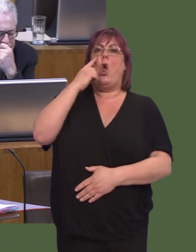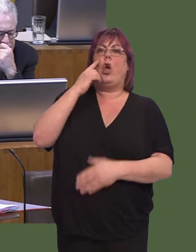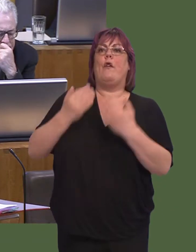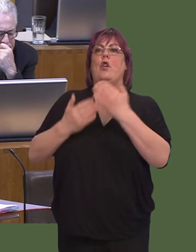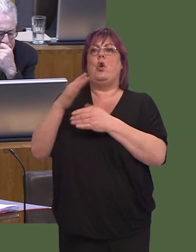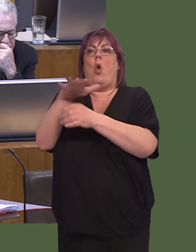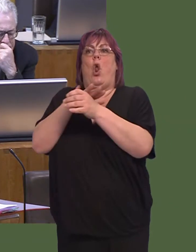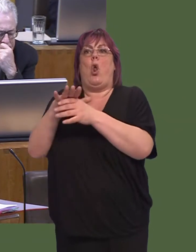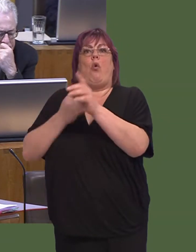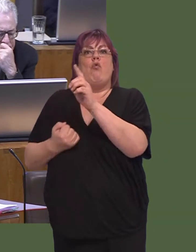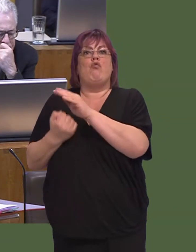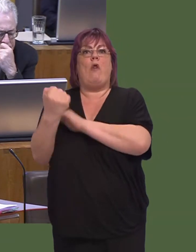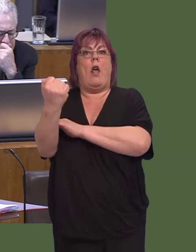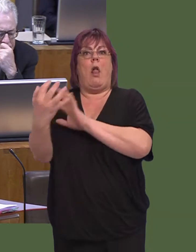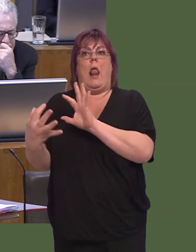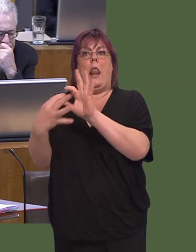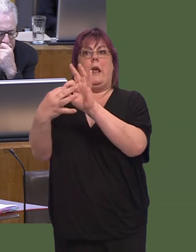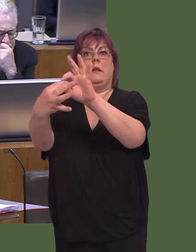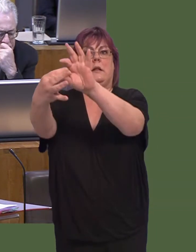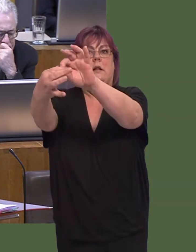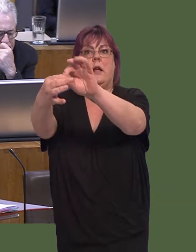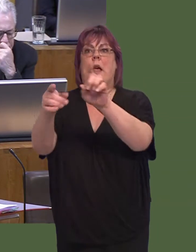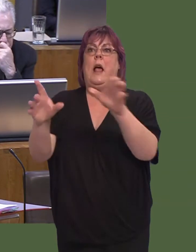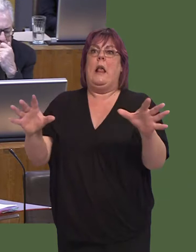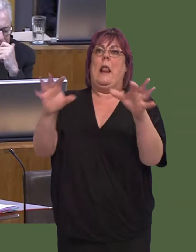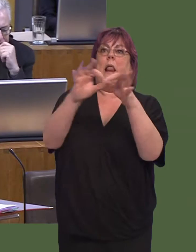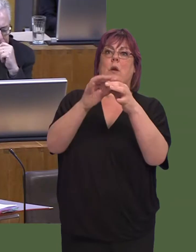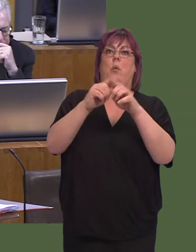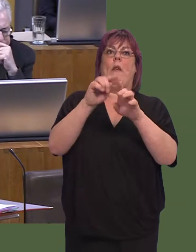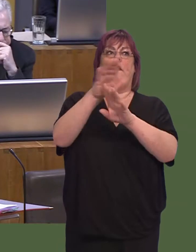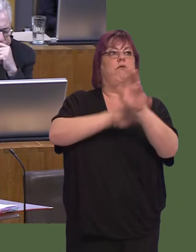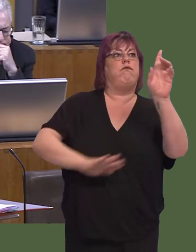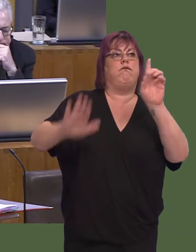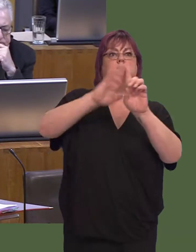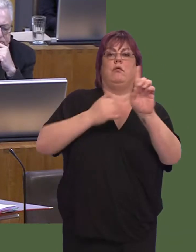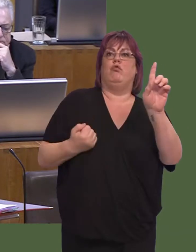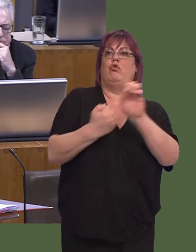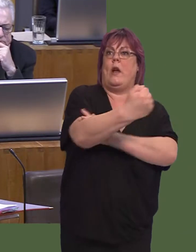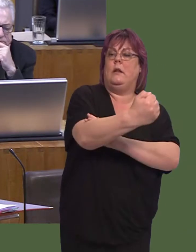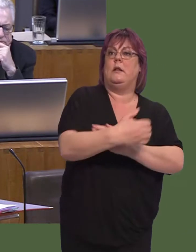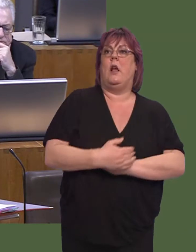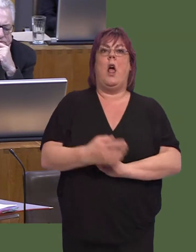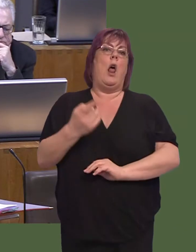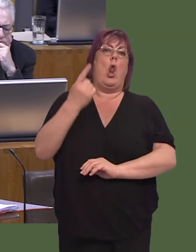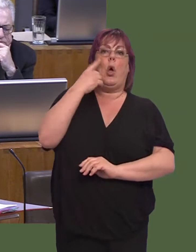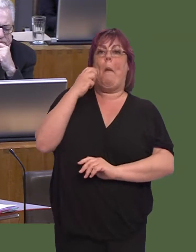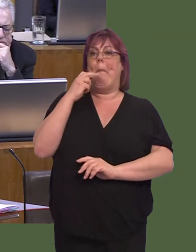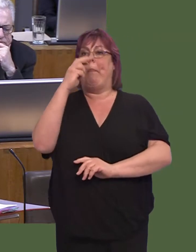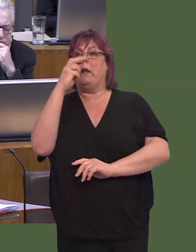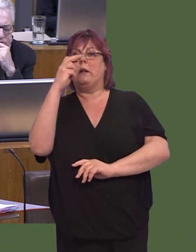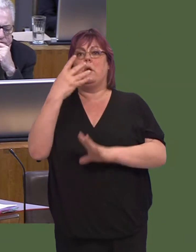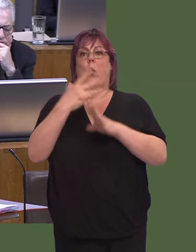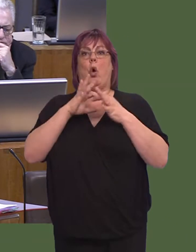new light rail links, particularly where there are existing heavy rail lines that are not in use. It does mean looking at the way